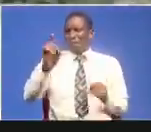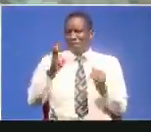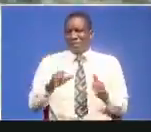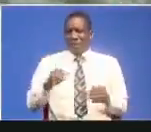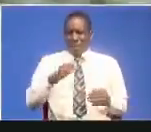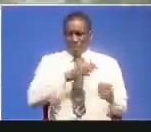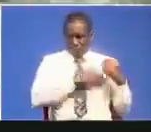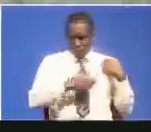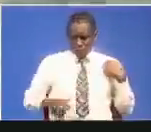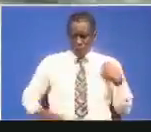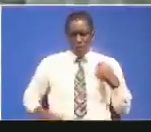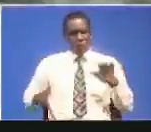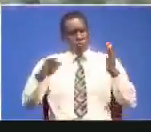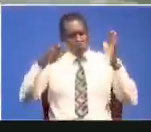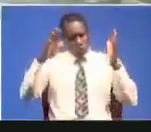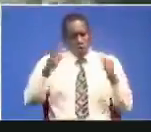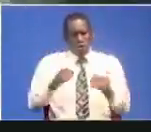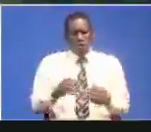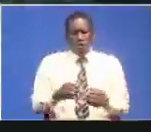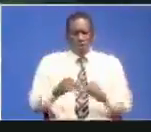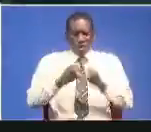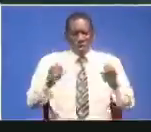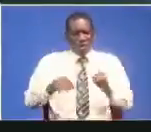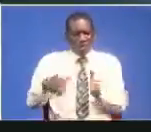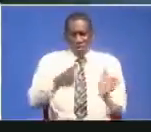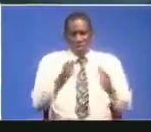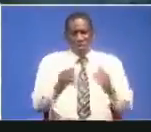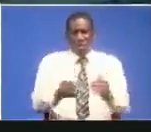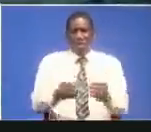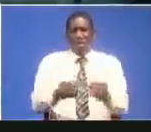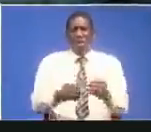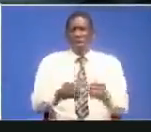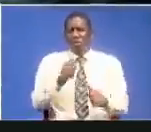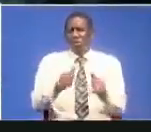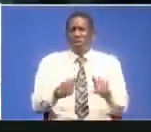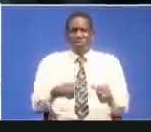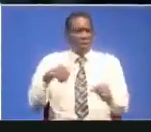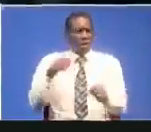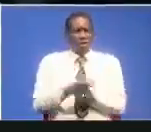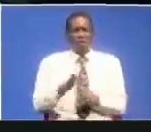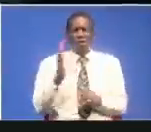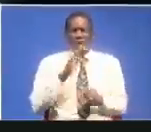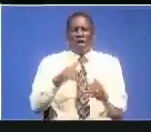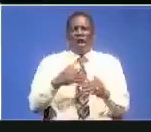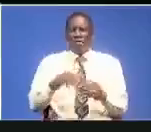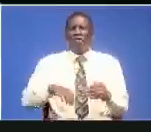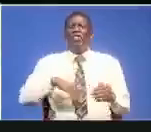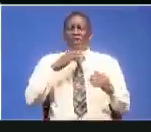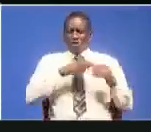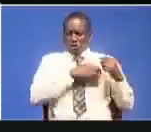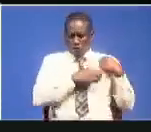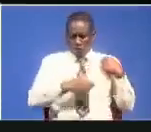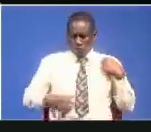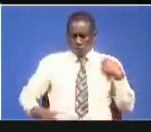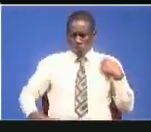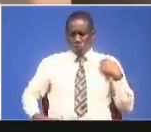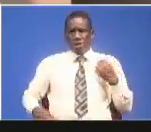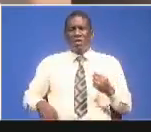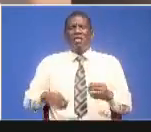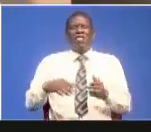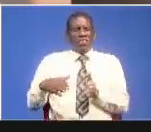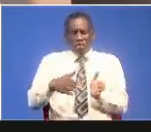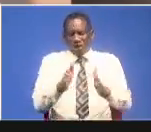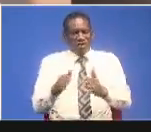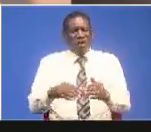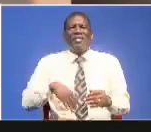the river that had been affected by the dumping of human and industrial waste. Years after Michuki died, the river is once again dirty.